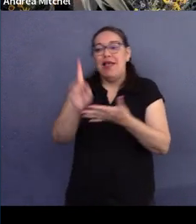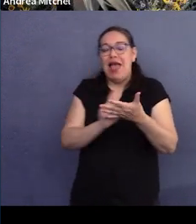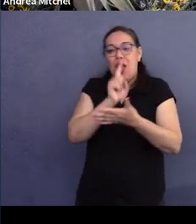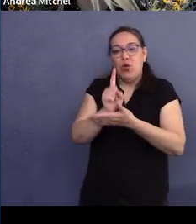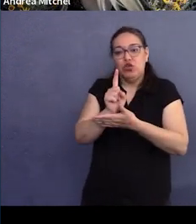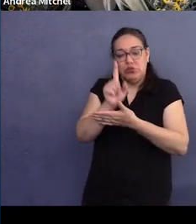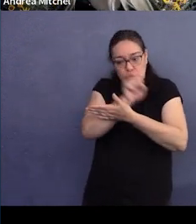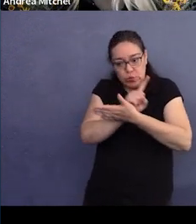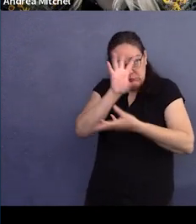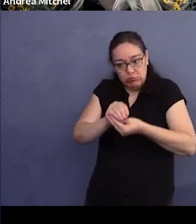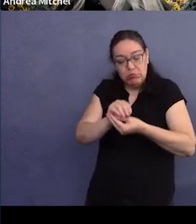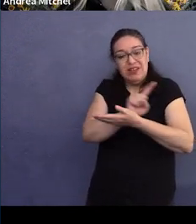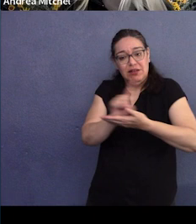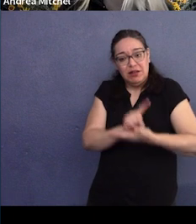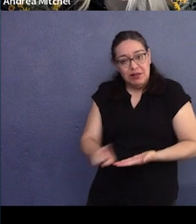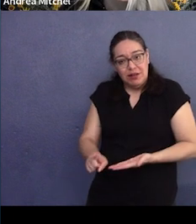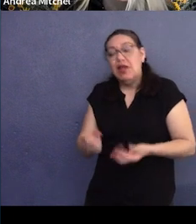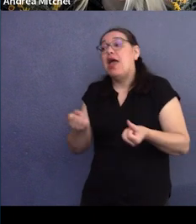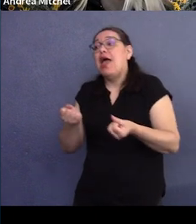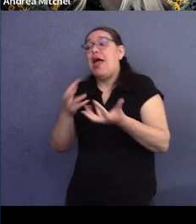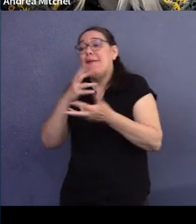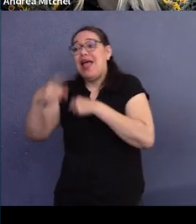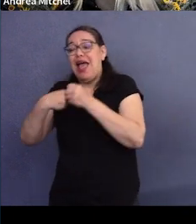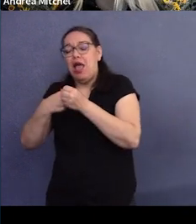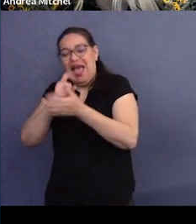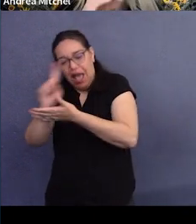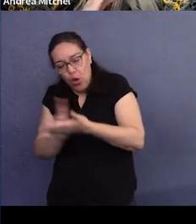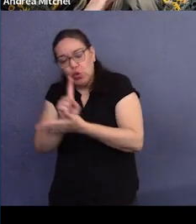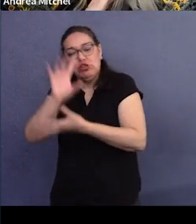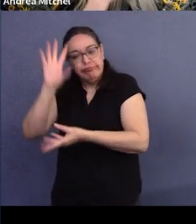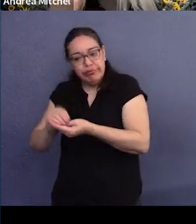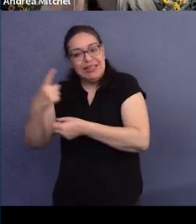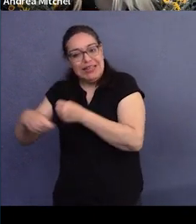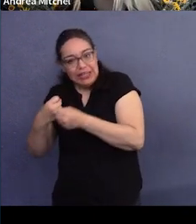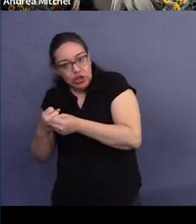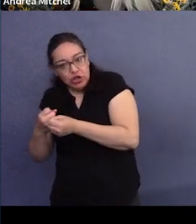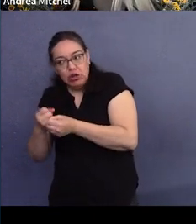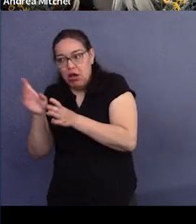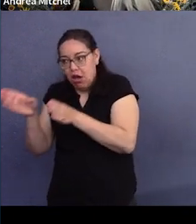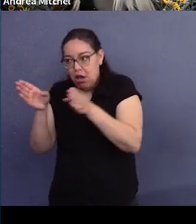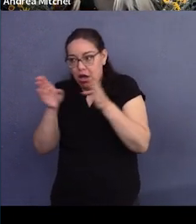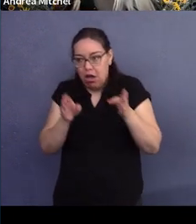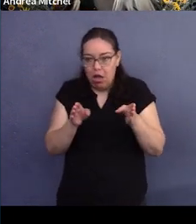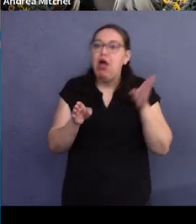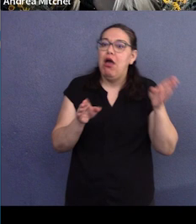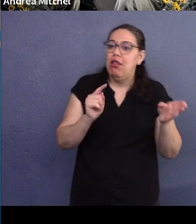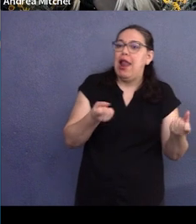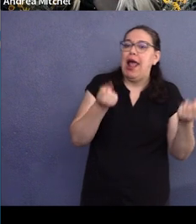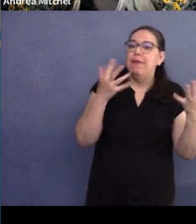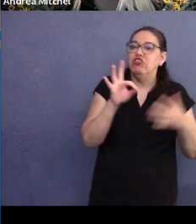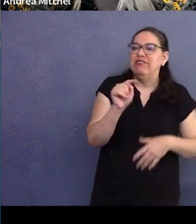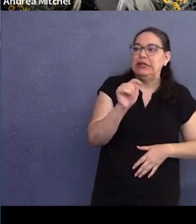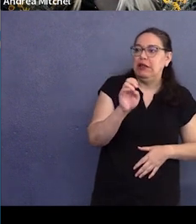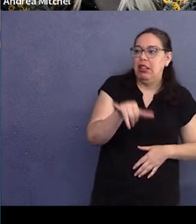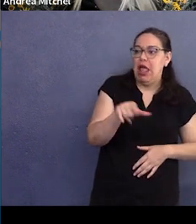the hours per year equaling FTE. So if you look here, say, you want a person to work, a person's going to need to work. Whoa,